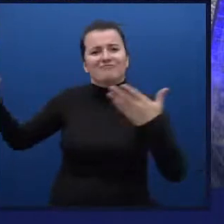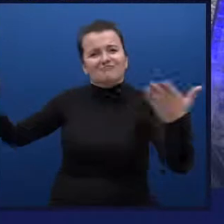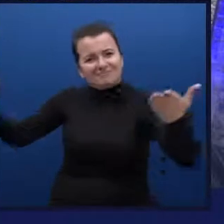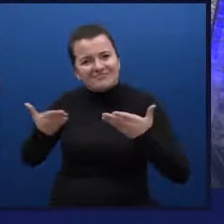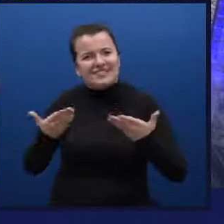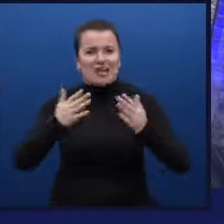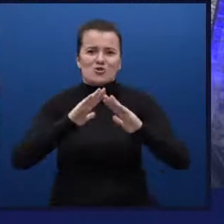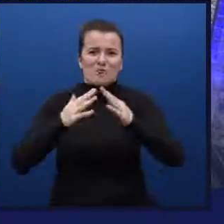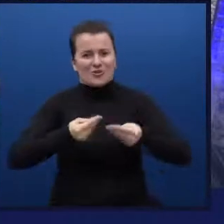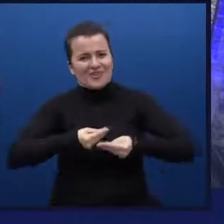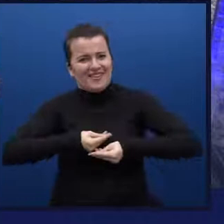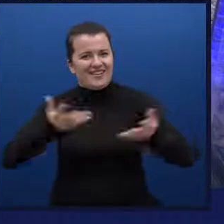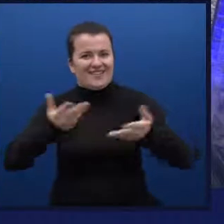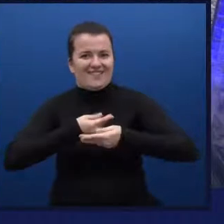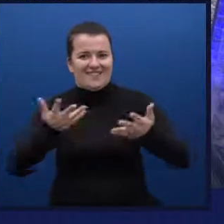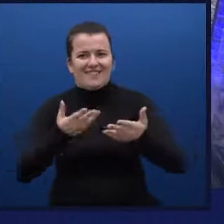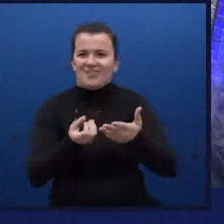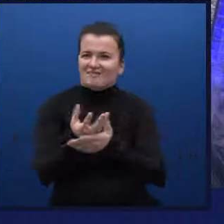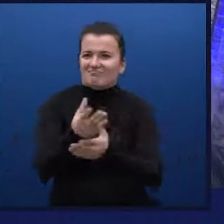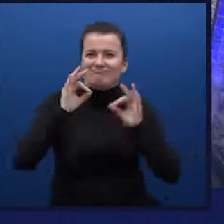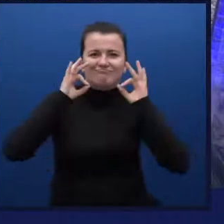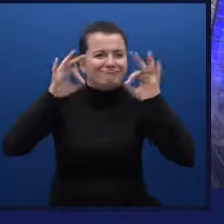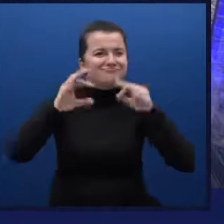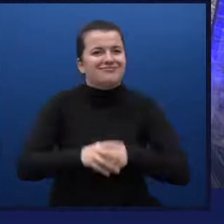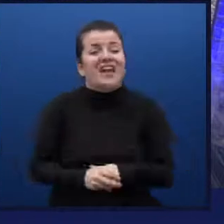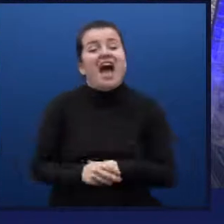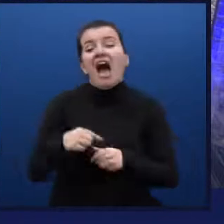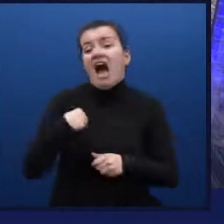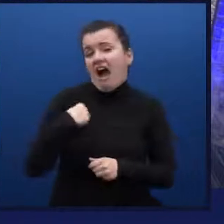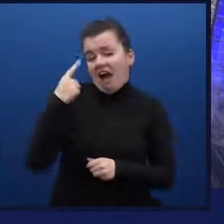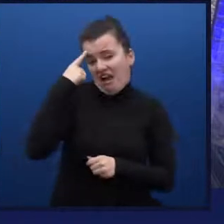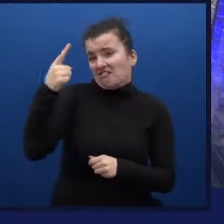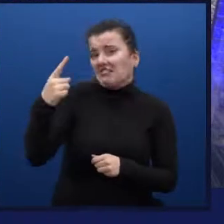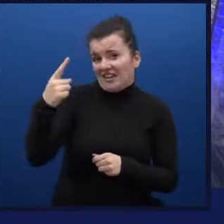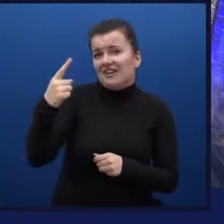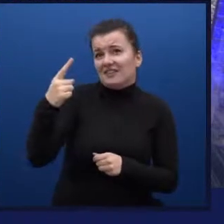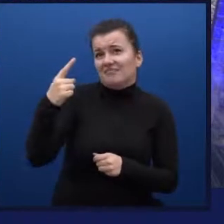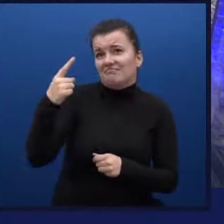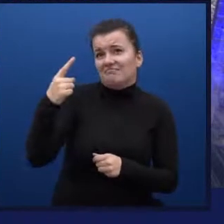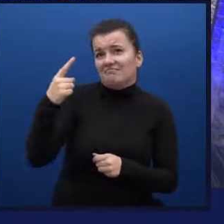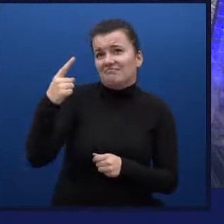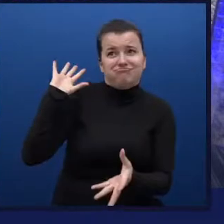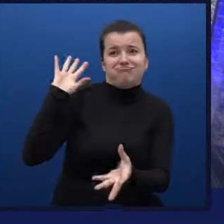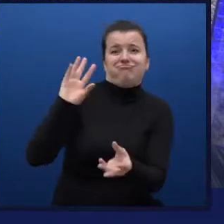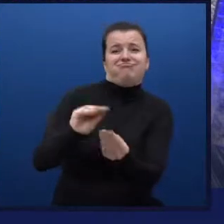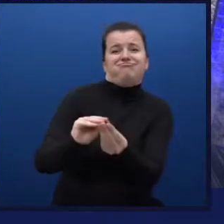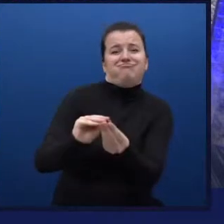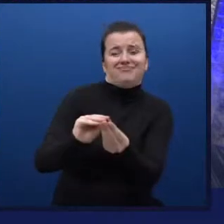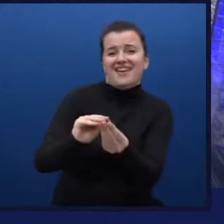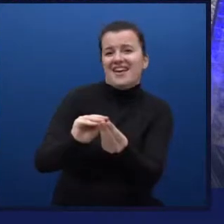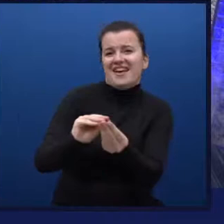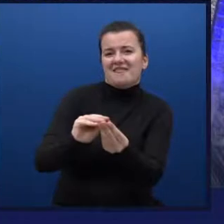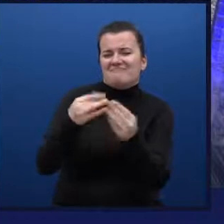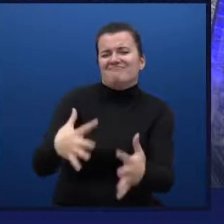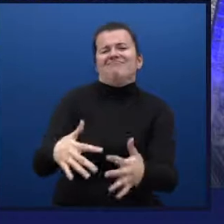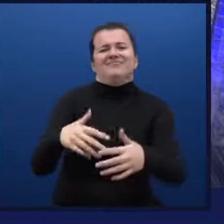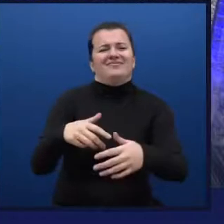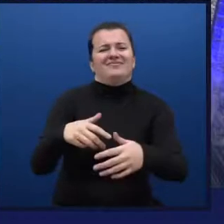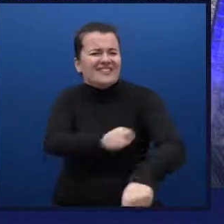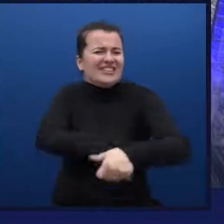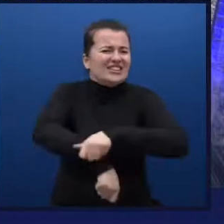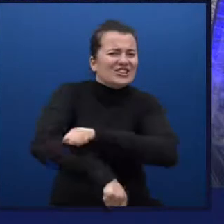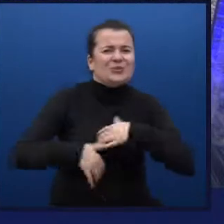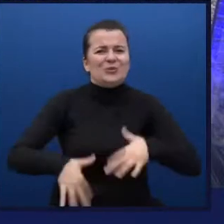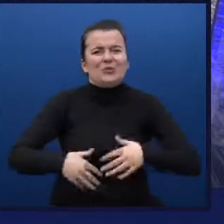content. At least I think we've spent a lot of time and effort to do this, and I hope people like